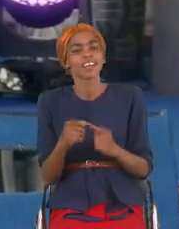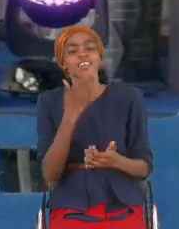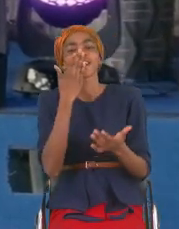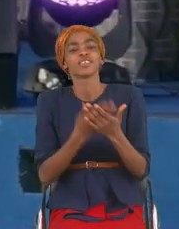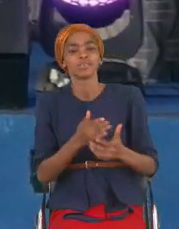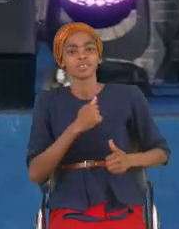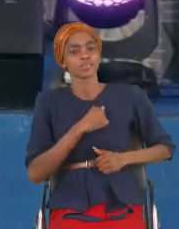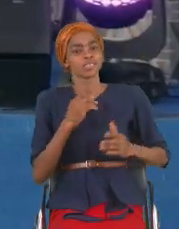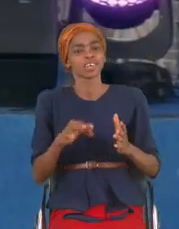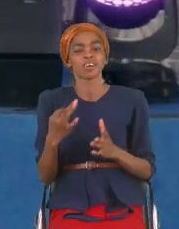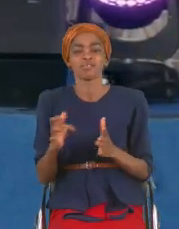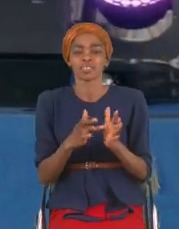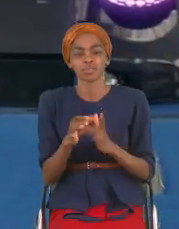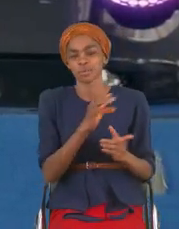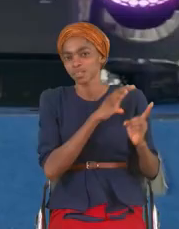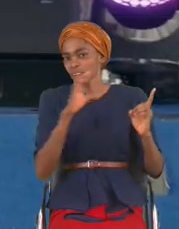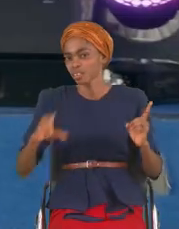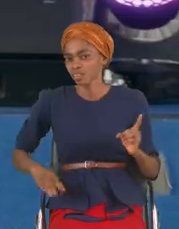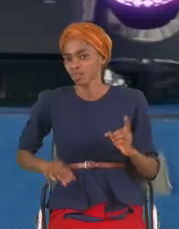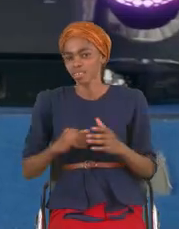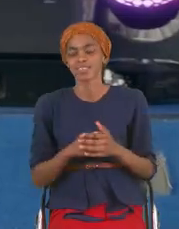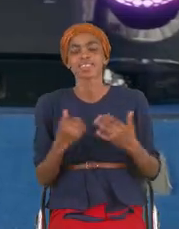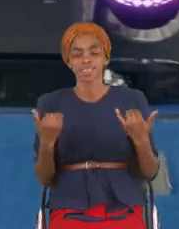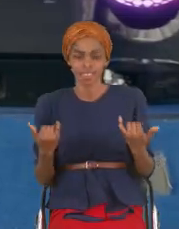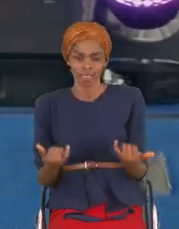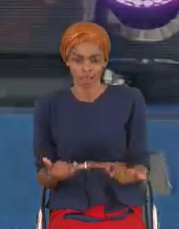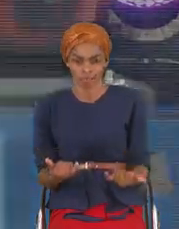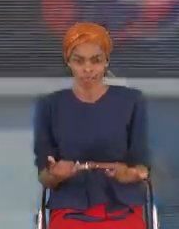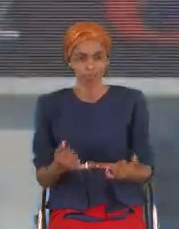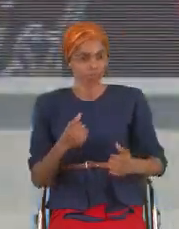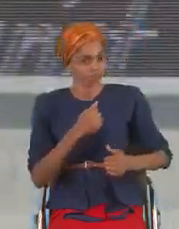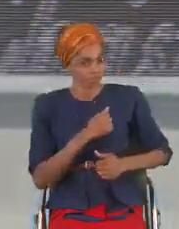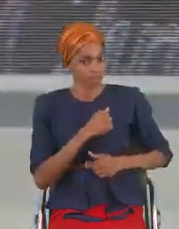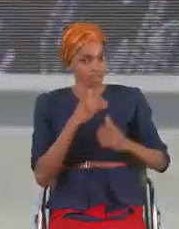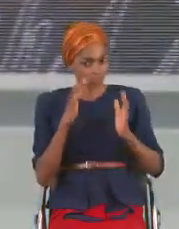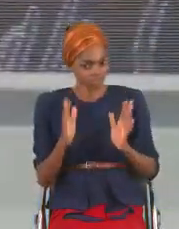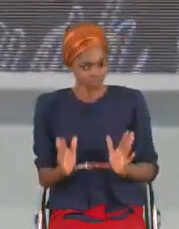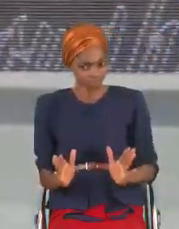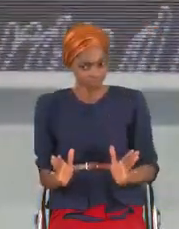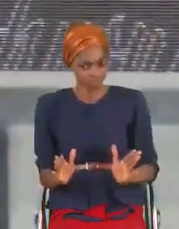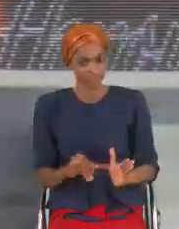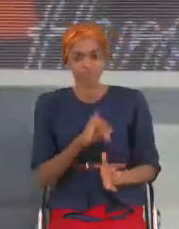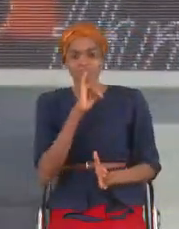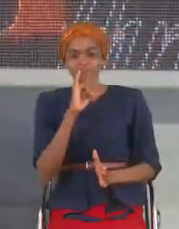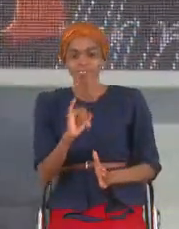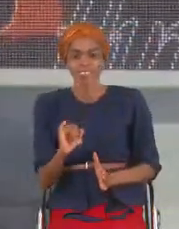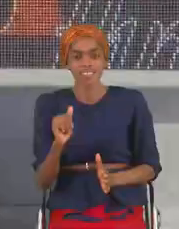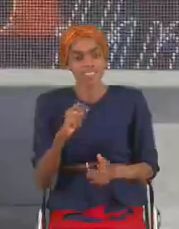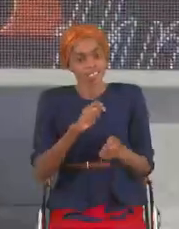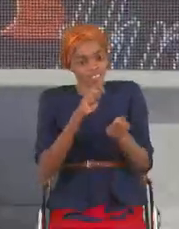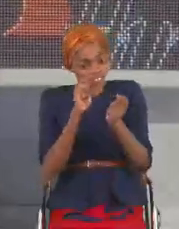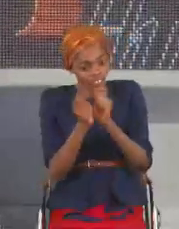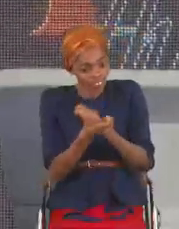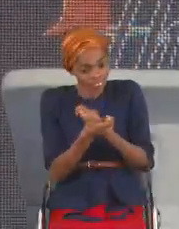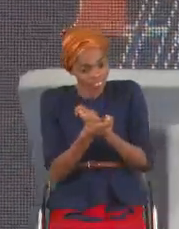of Jesus Christ. Now, a soldier is a changed,